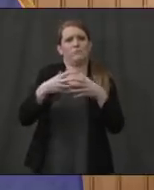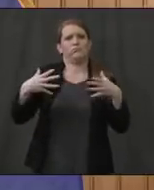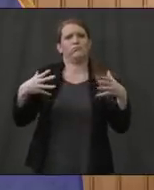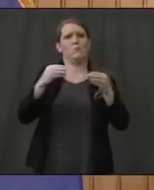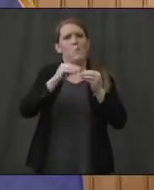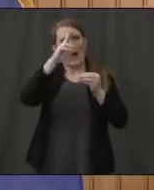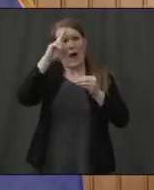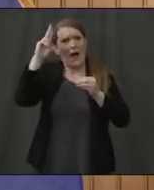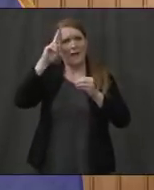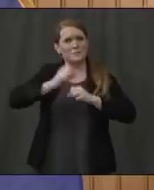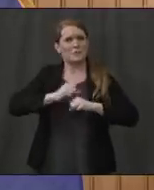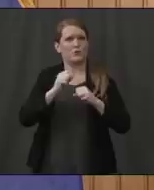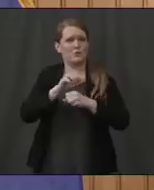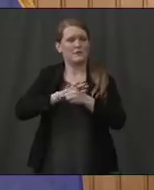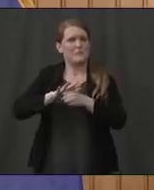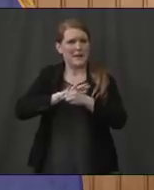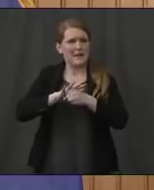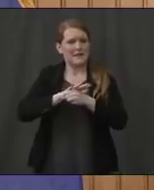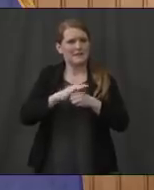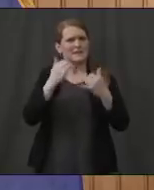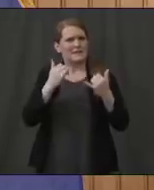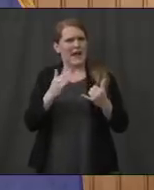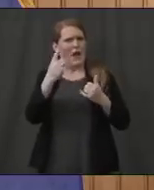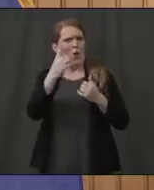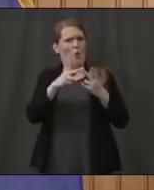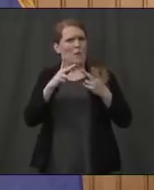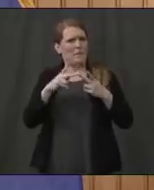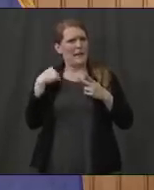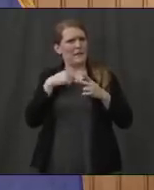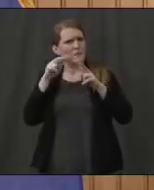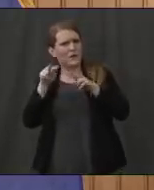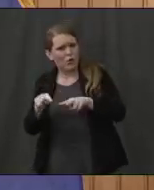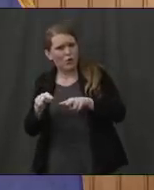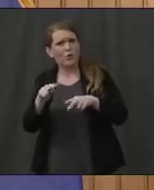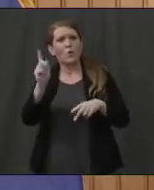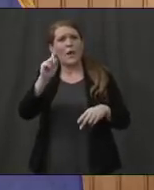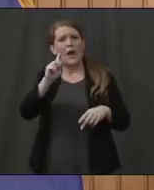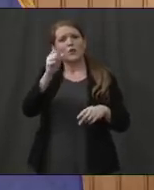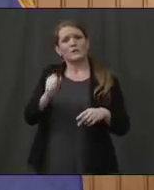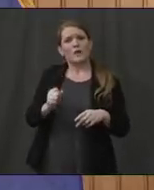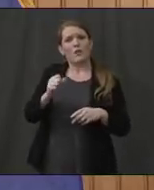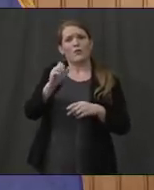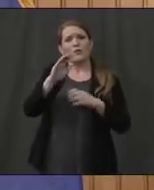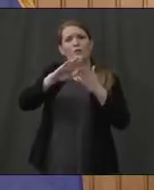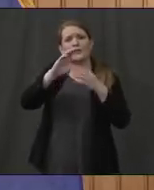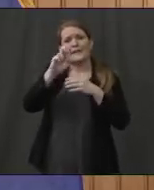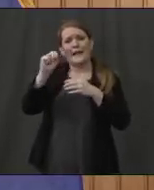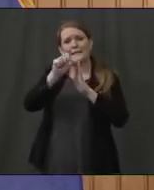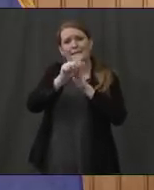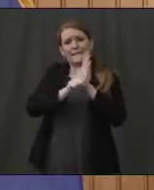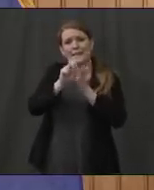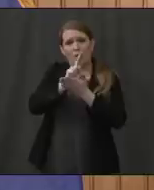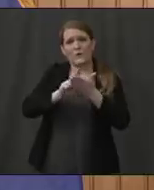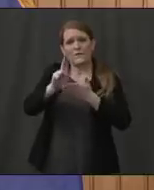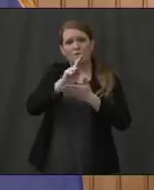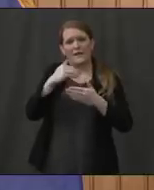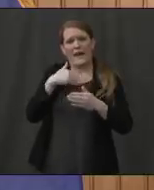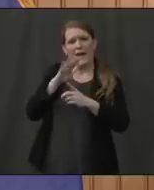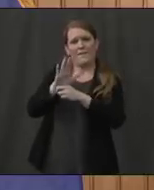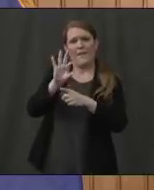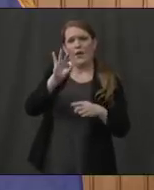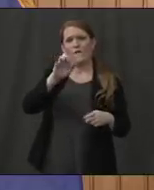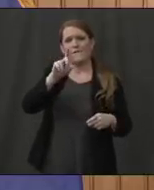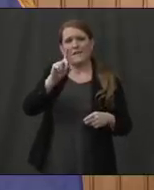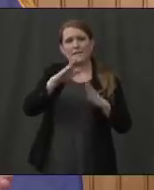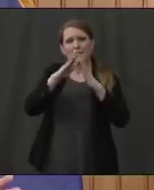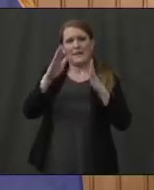about the field house at Southern, which we might be able to add 250 beds there. And these are like little